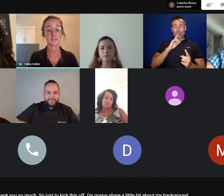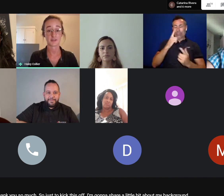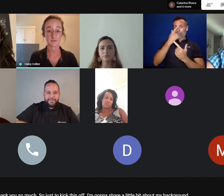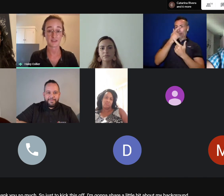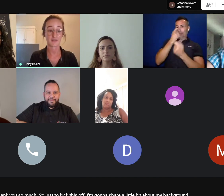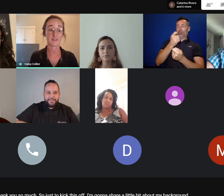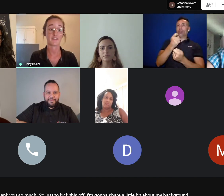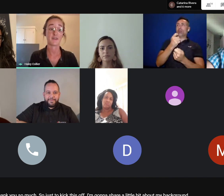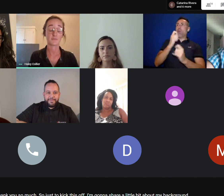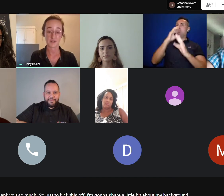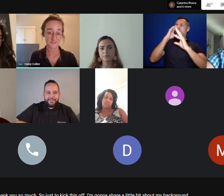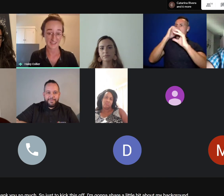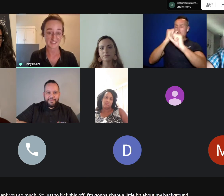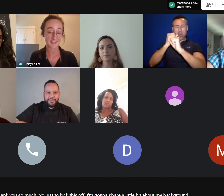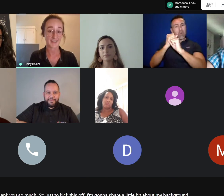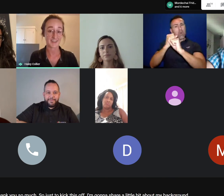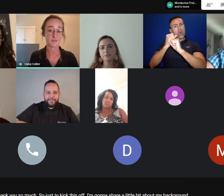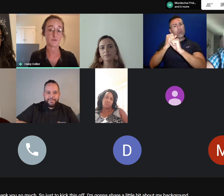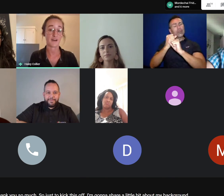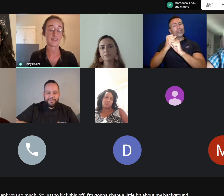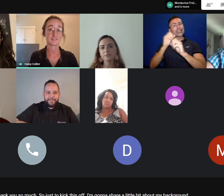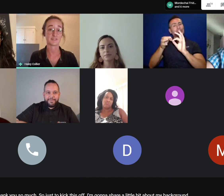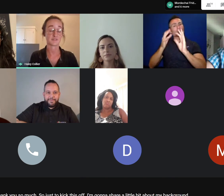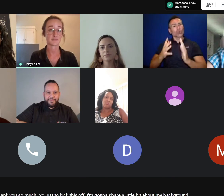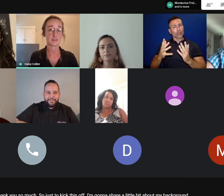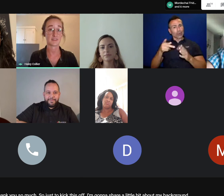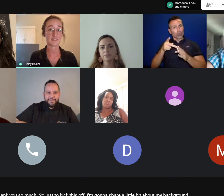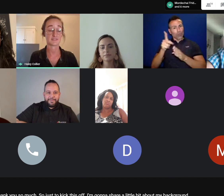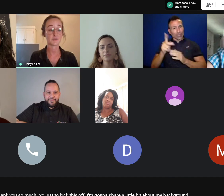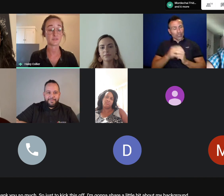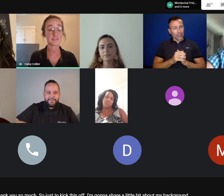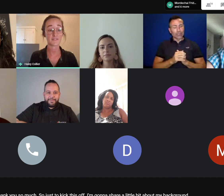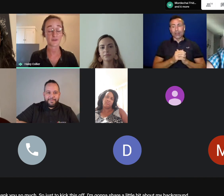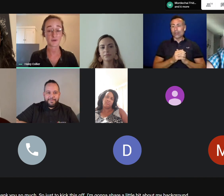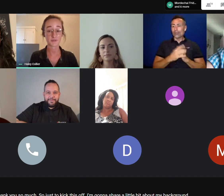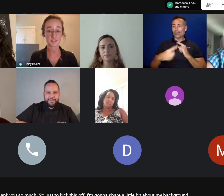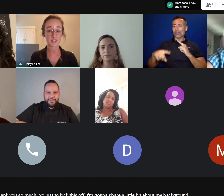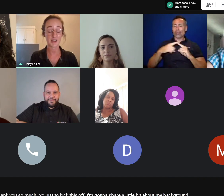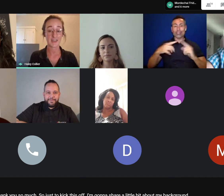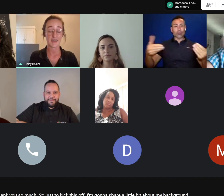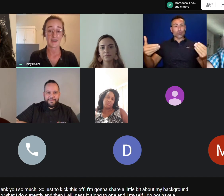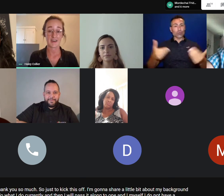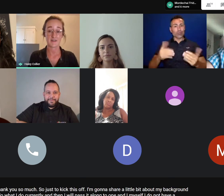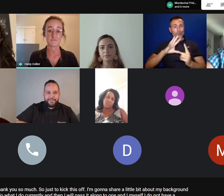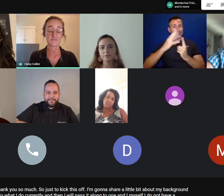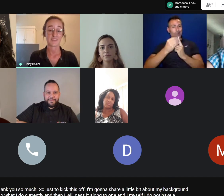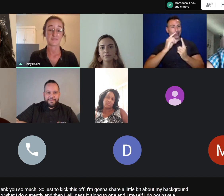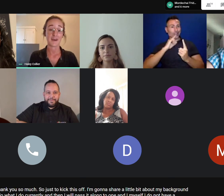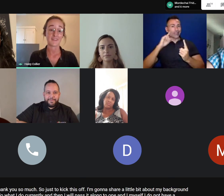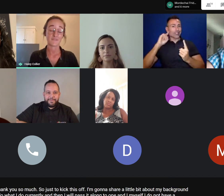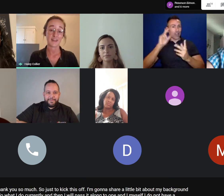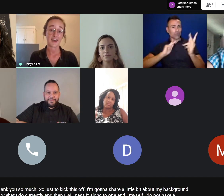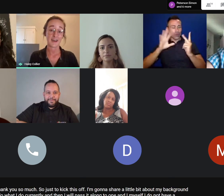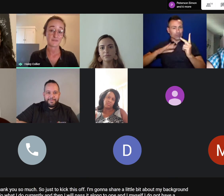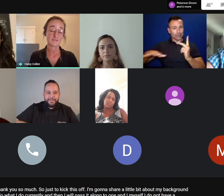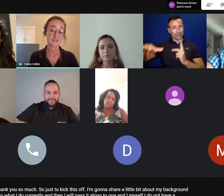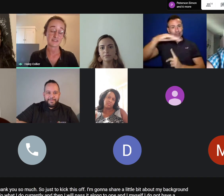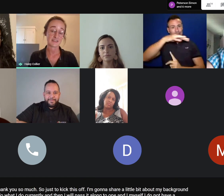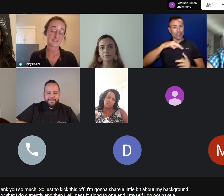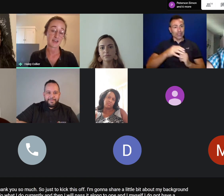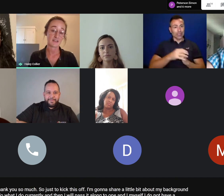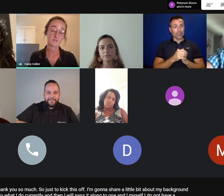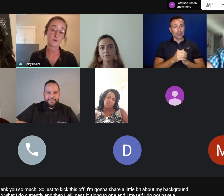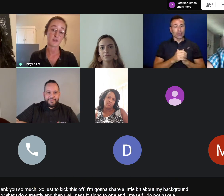in the interpreting profession and what introduced me into deaf culture. But what